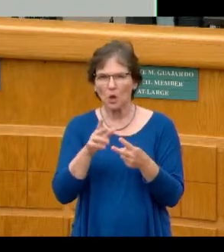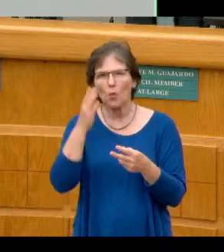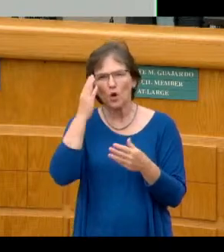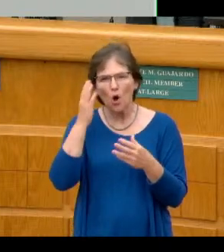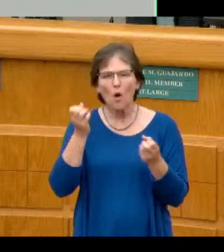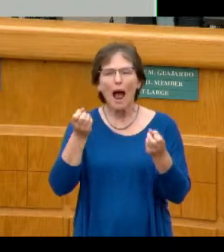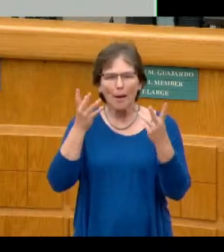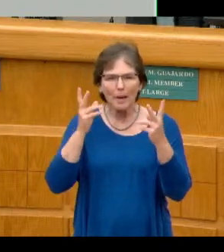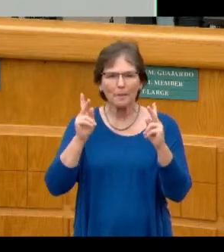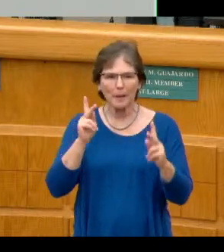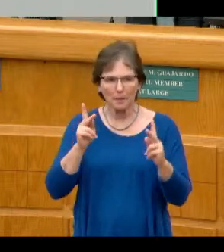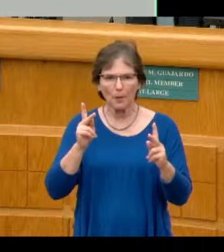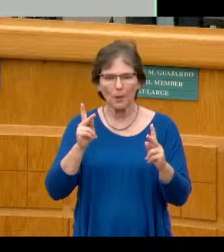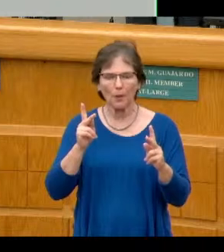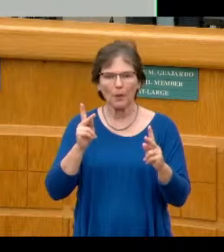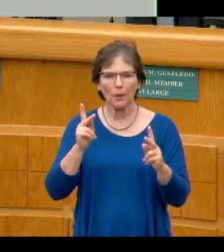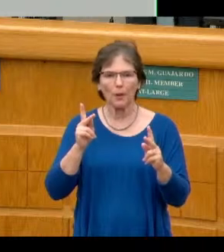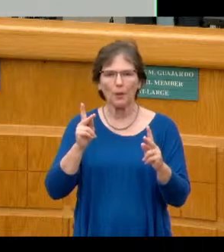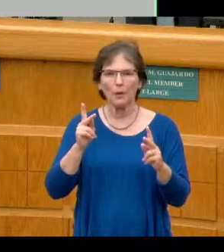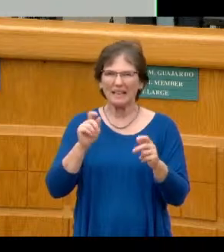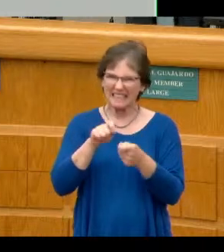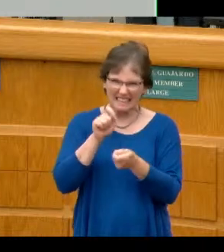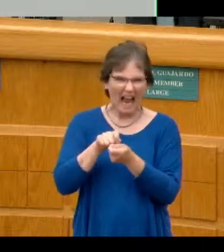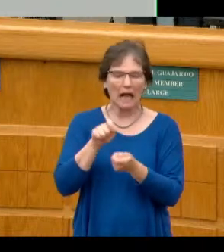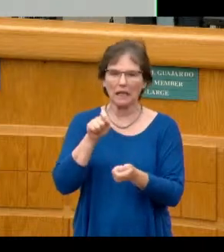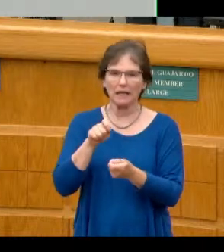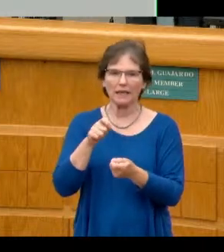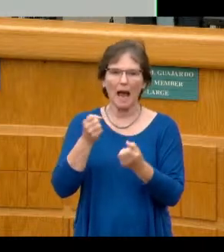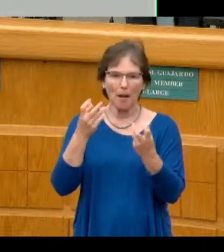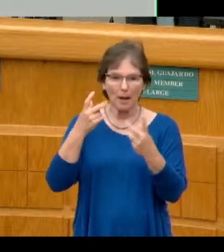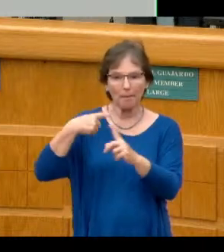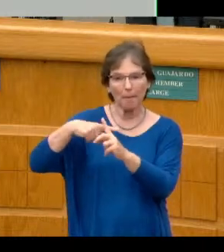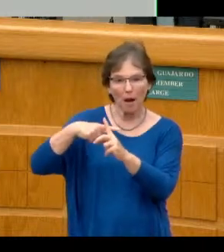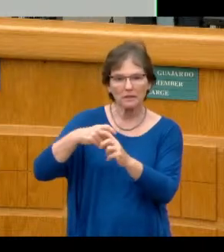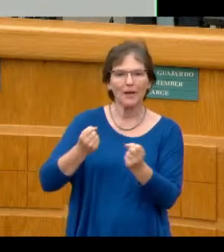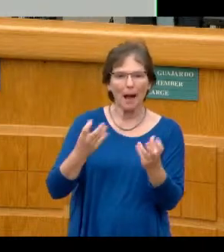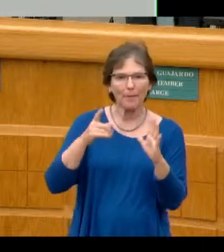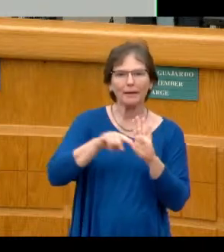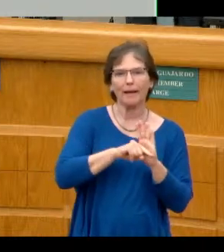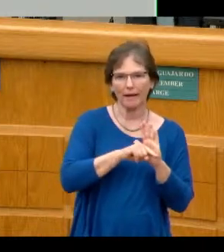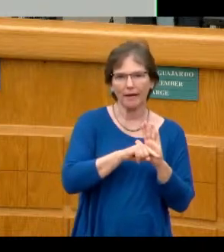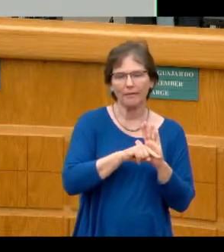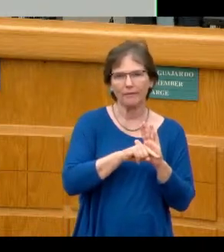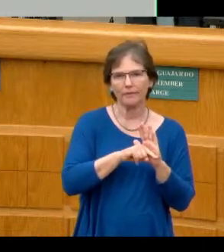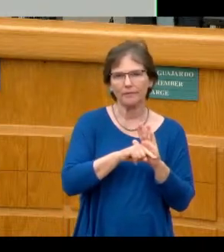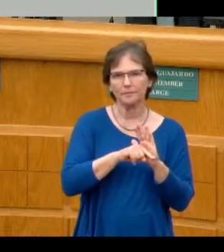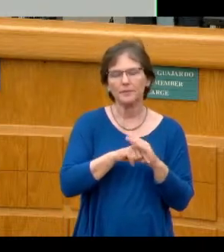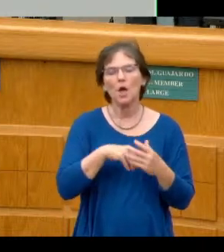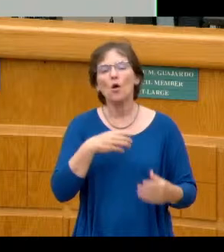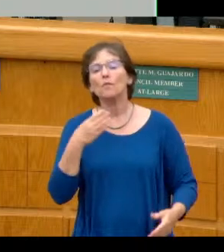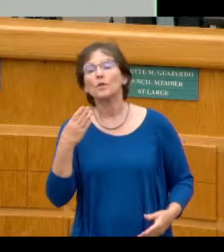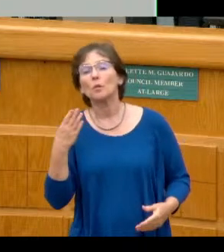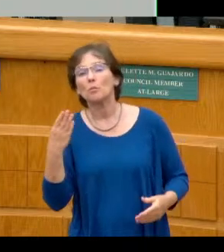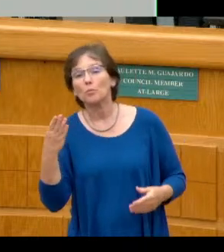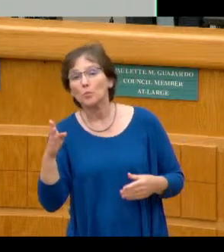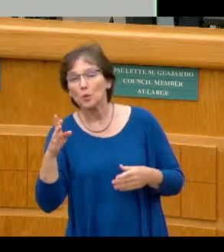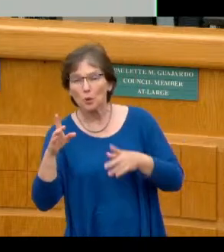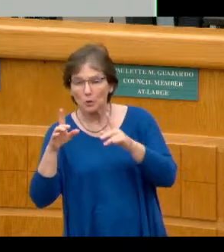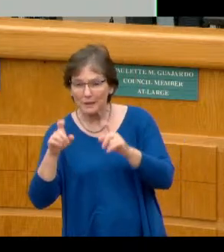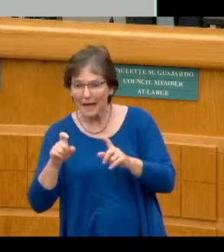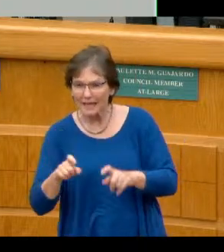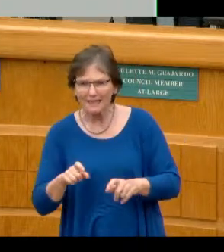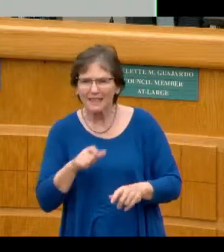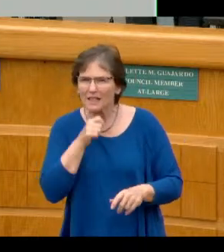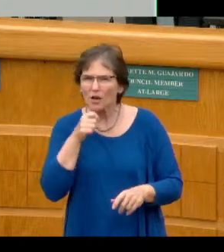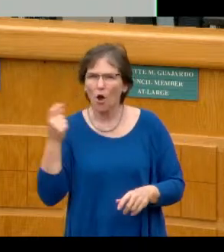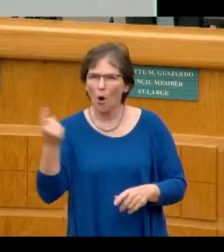15%, and the mobile testing is up to 10%. So we're seeing across the board increases in the percent positives. The reason why we present